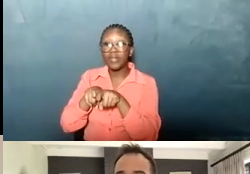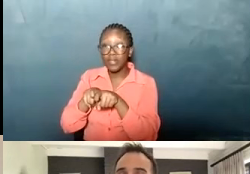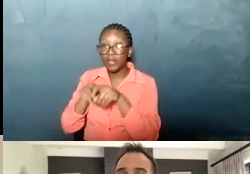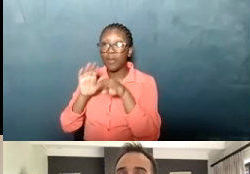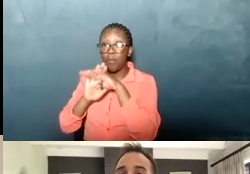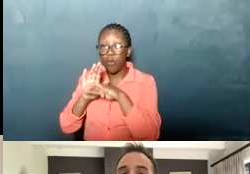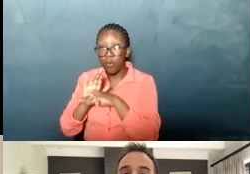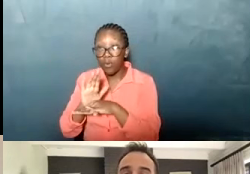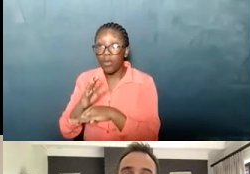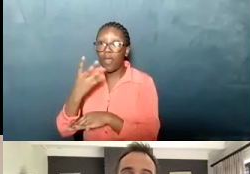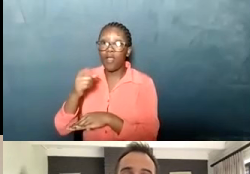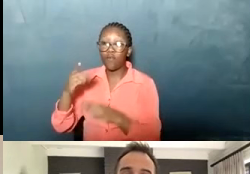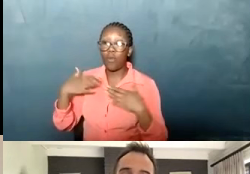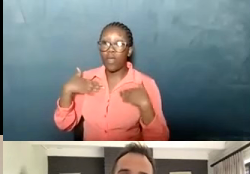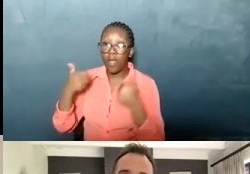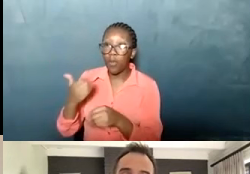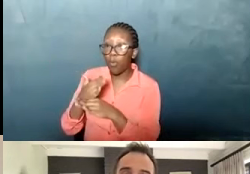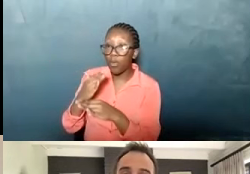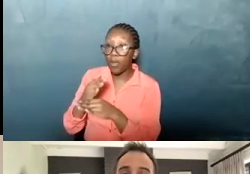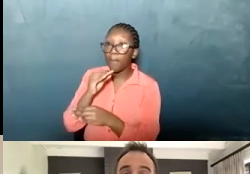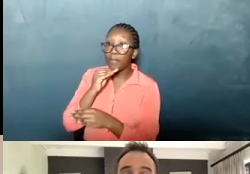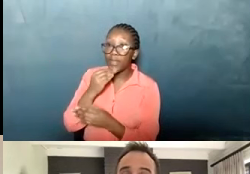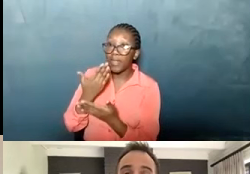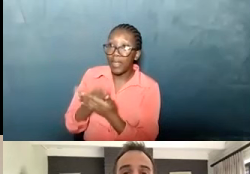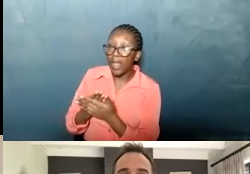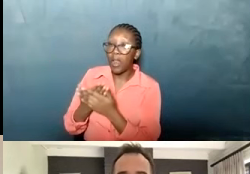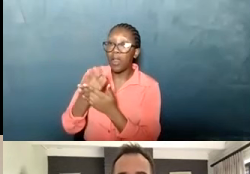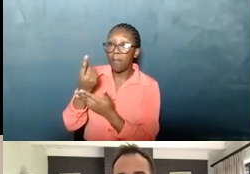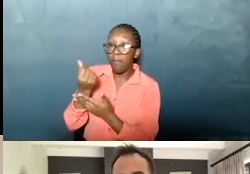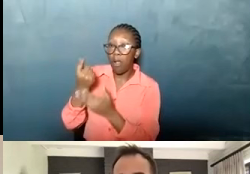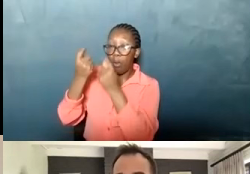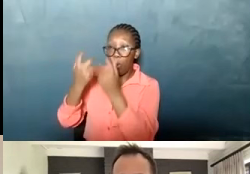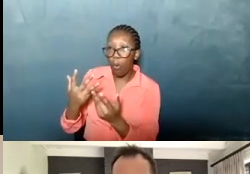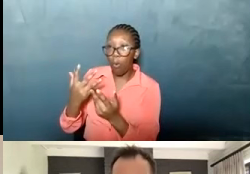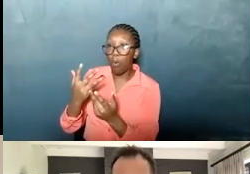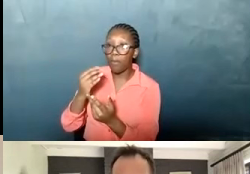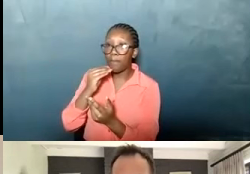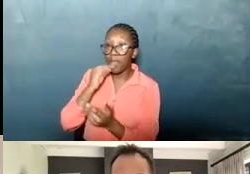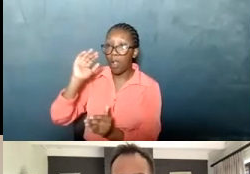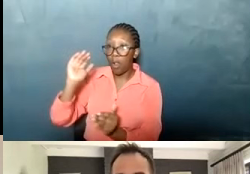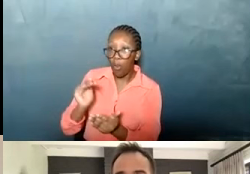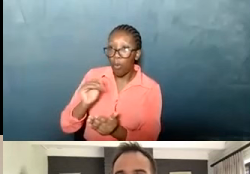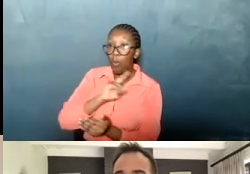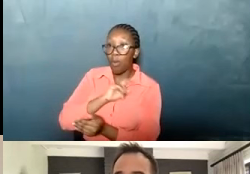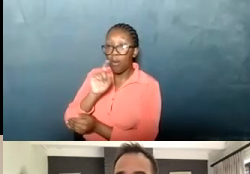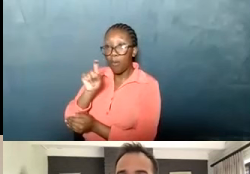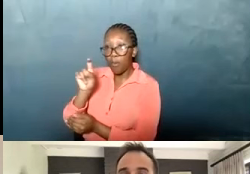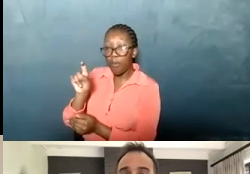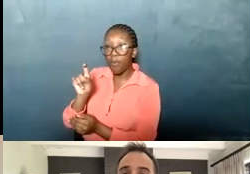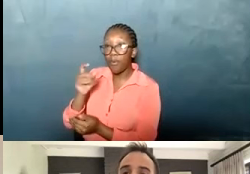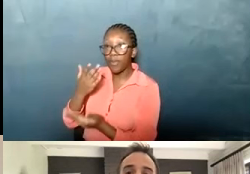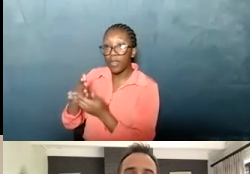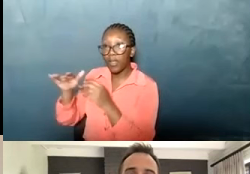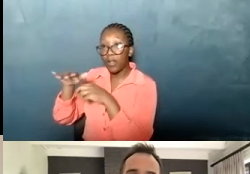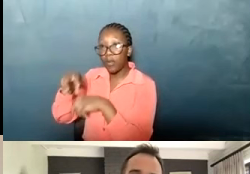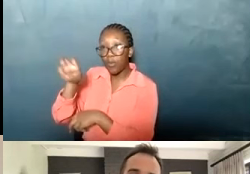using mHealth technologies can enable low-cost, scalable models of early detection. And in two studies, the